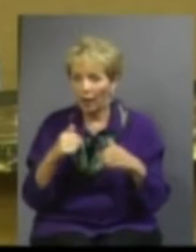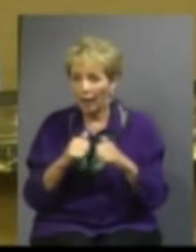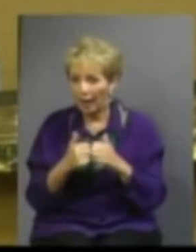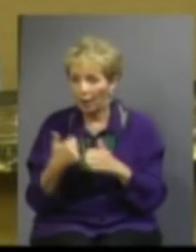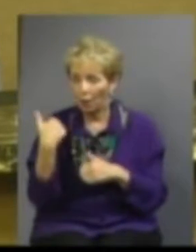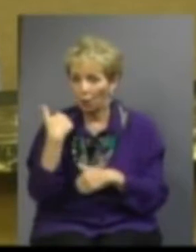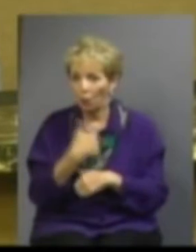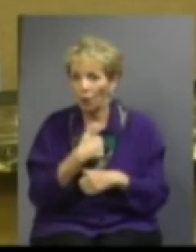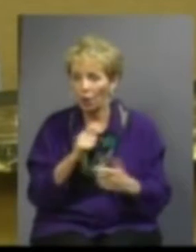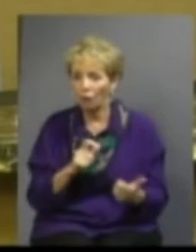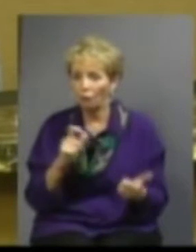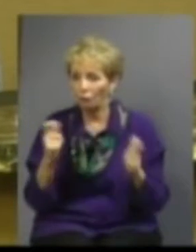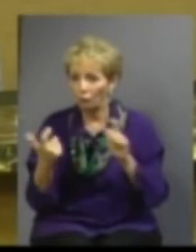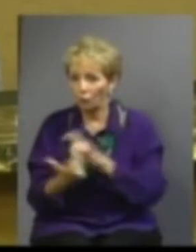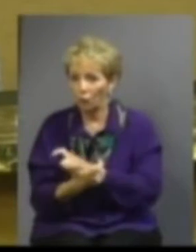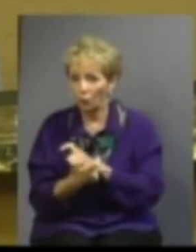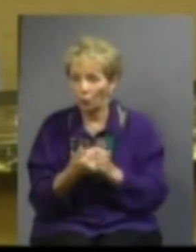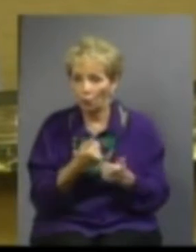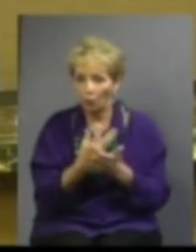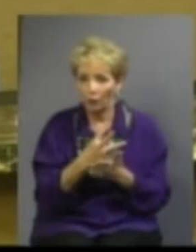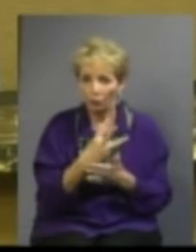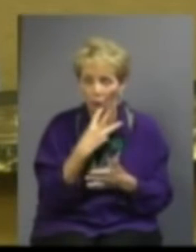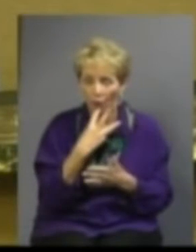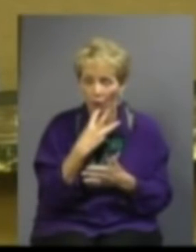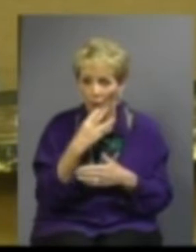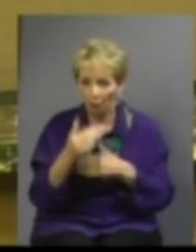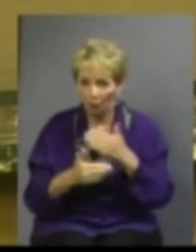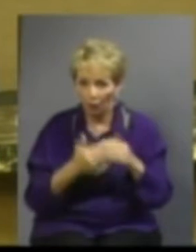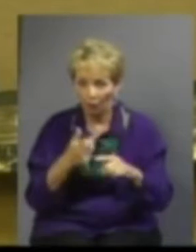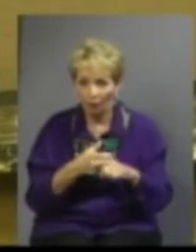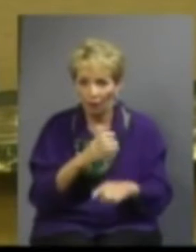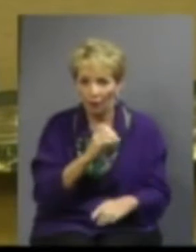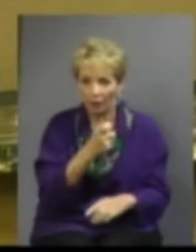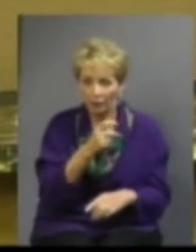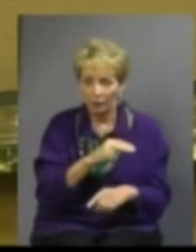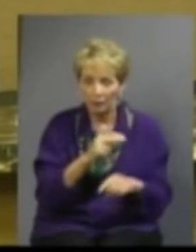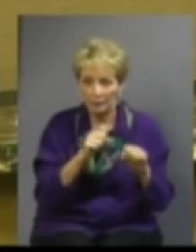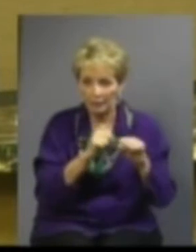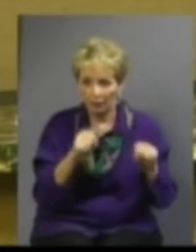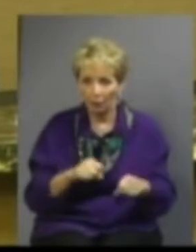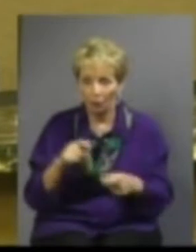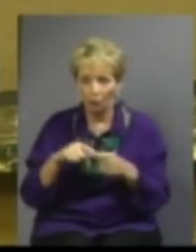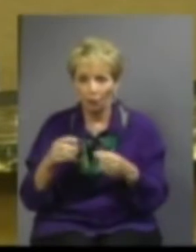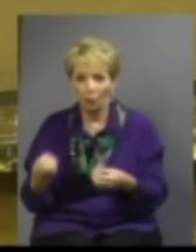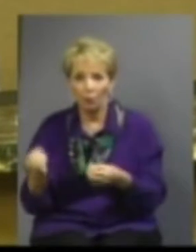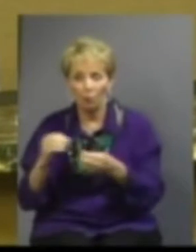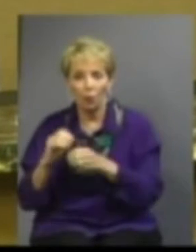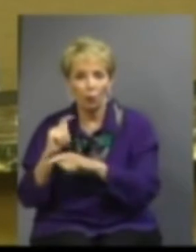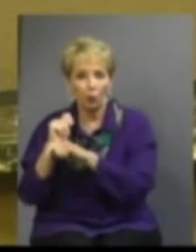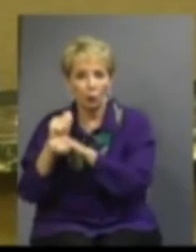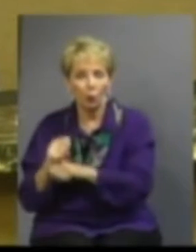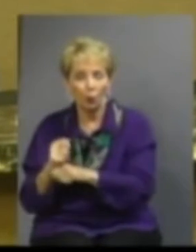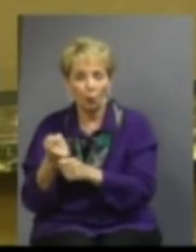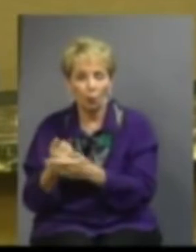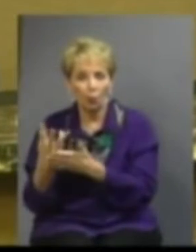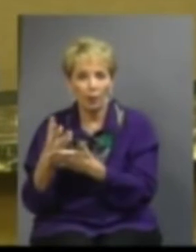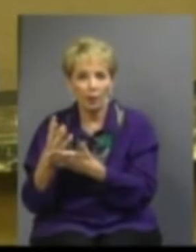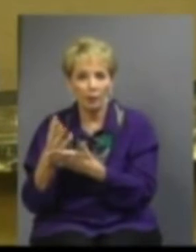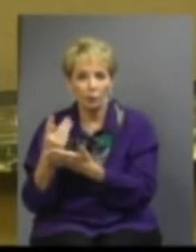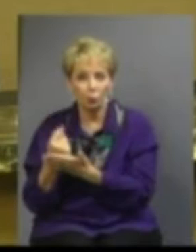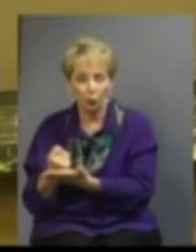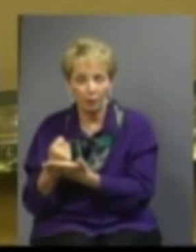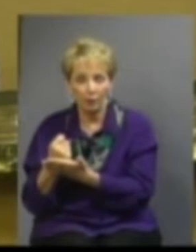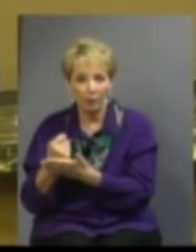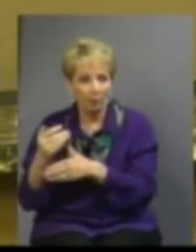would convert our wastewater treatment process from an oxygen system to a more traditional waste treatment plant